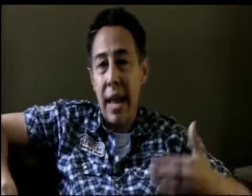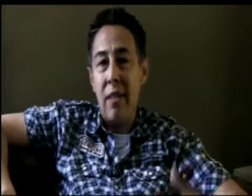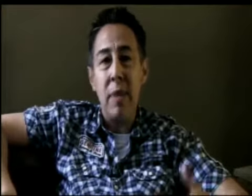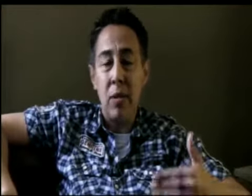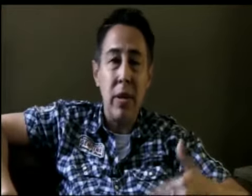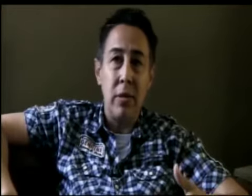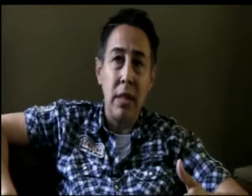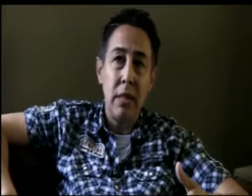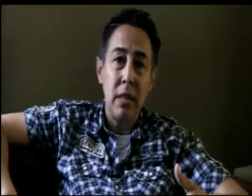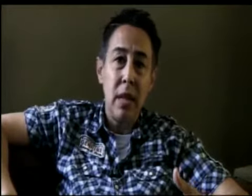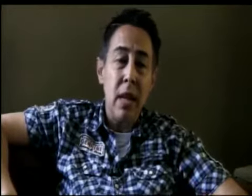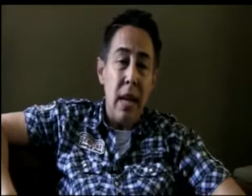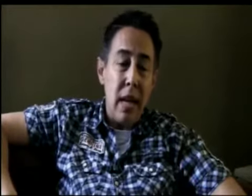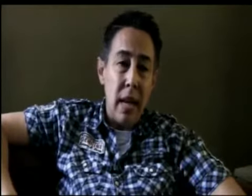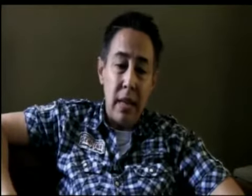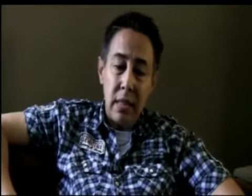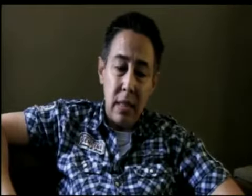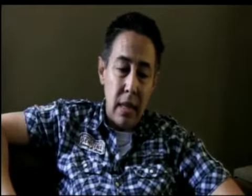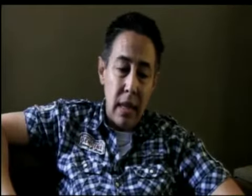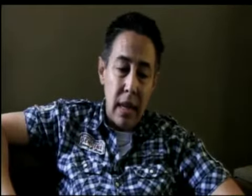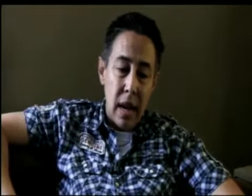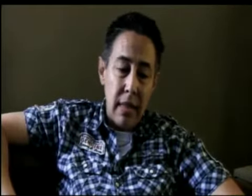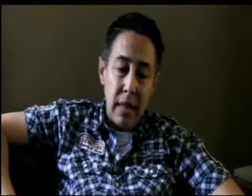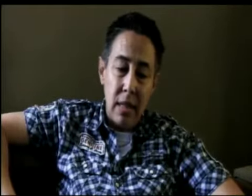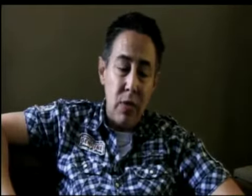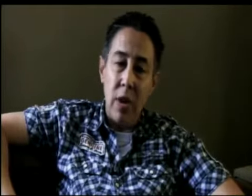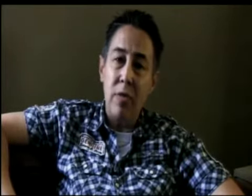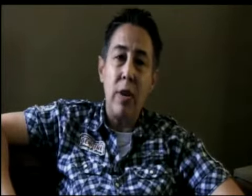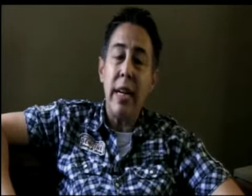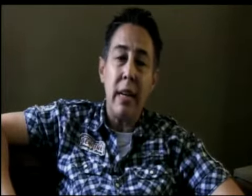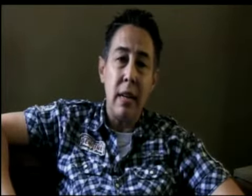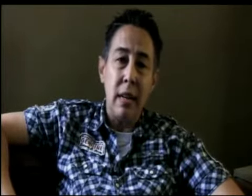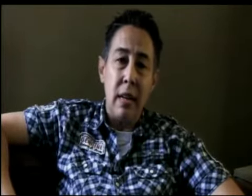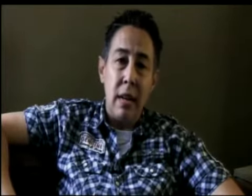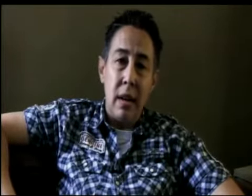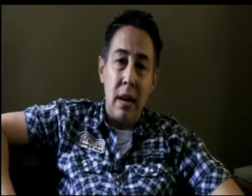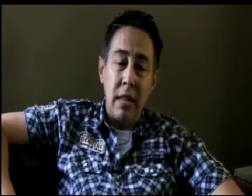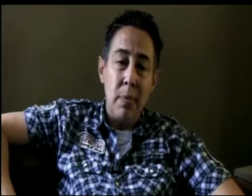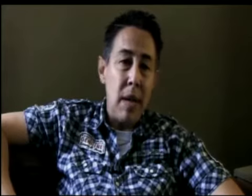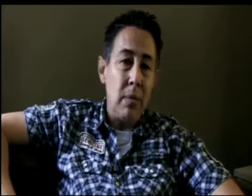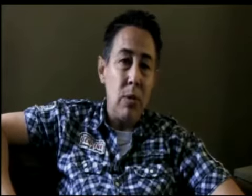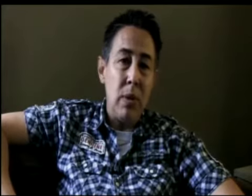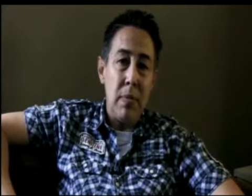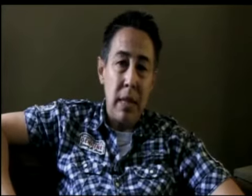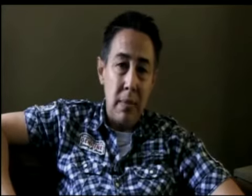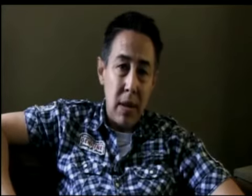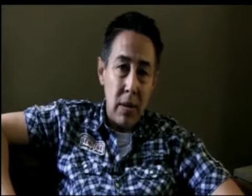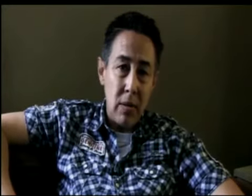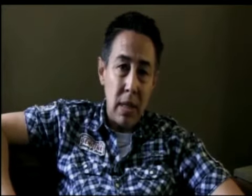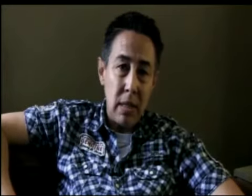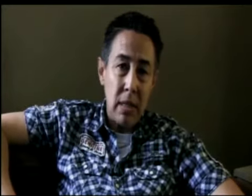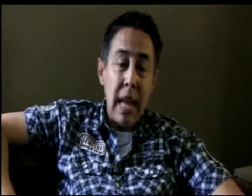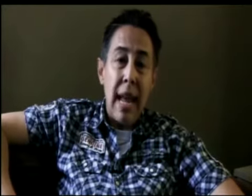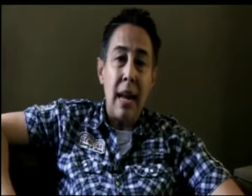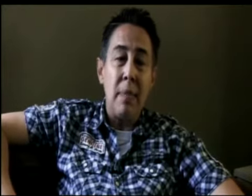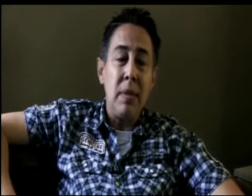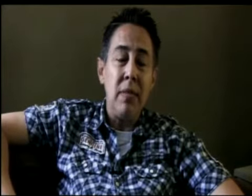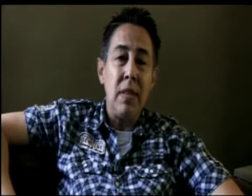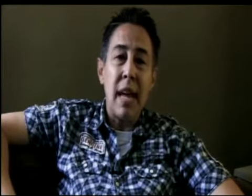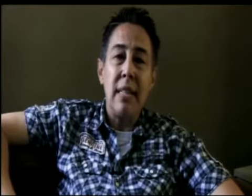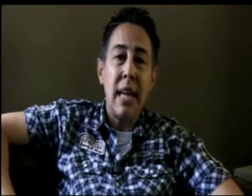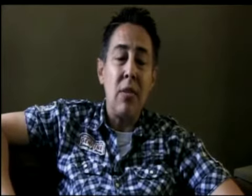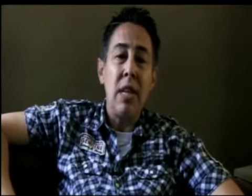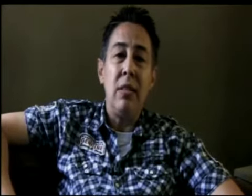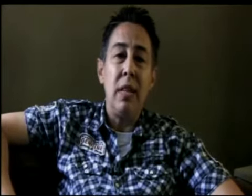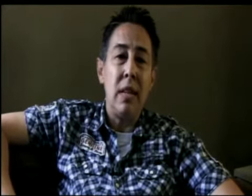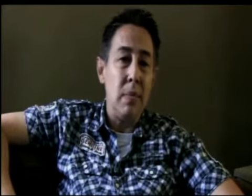say, I have mental illness. I think it's very freeing to be able to admit to mental illness, and I